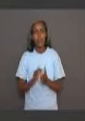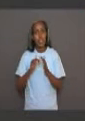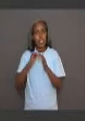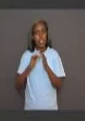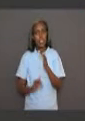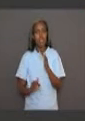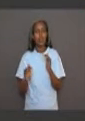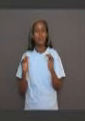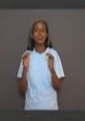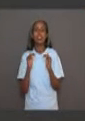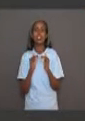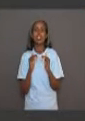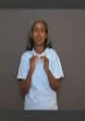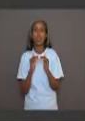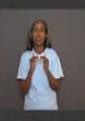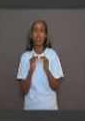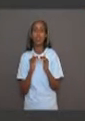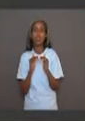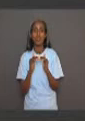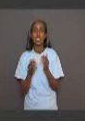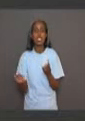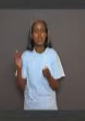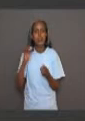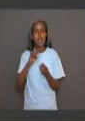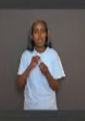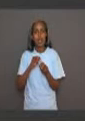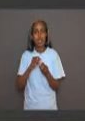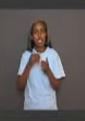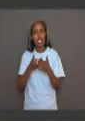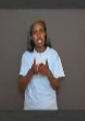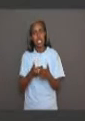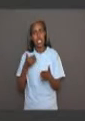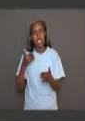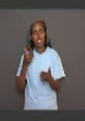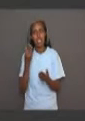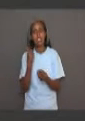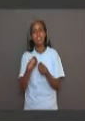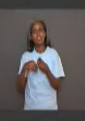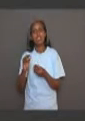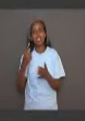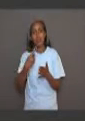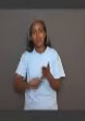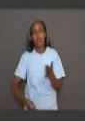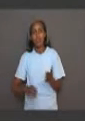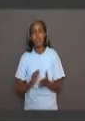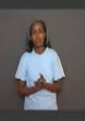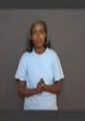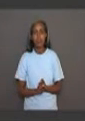Discount is equal to the marked price less the sale price.